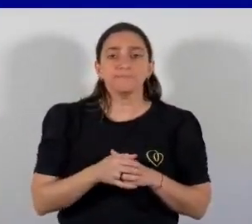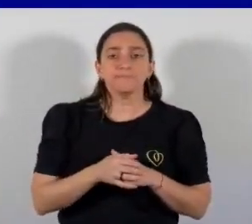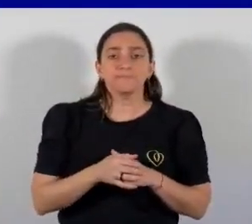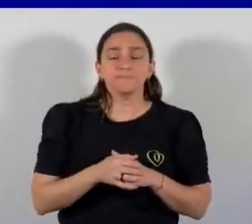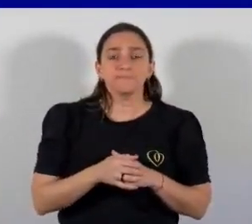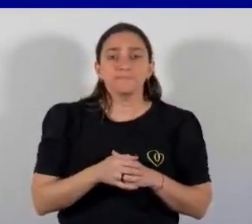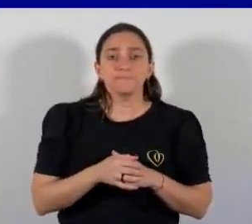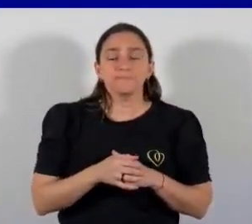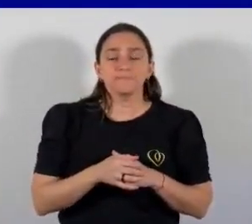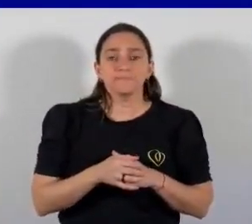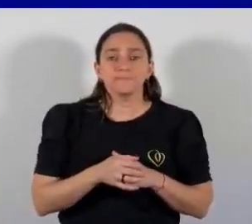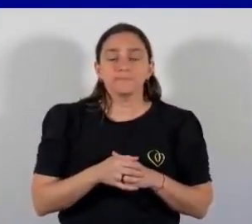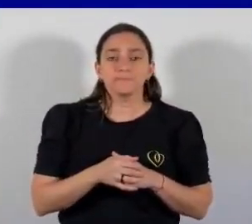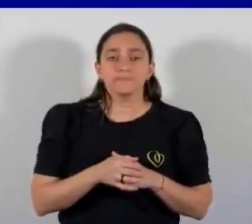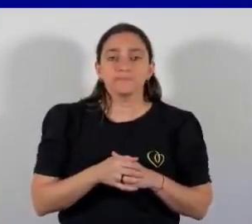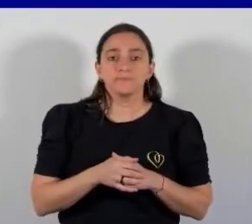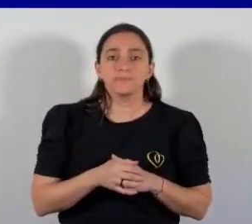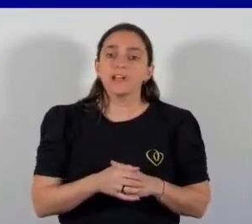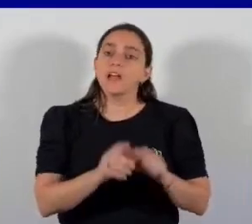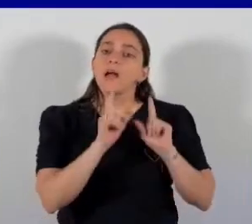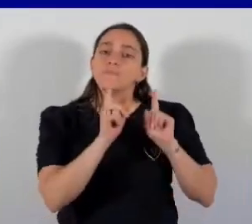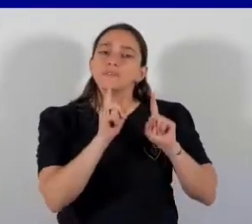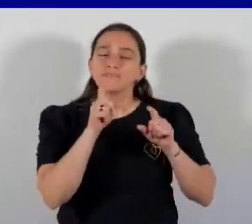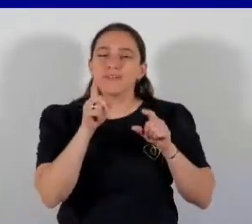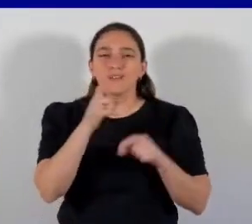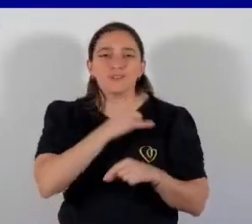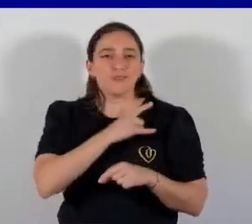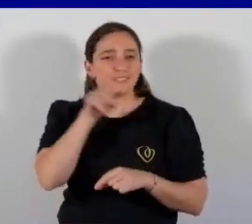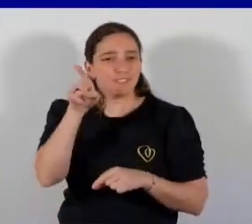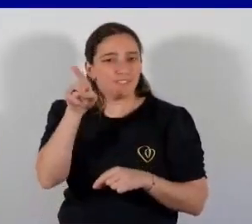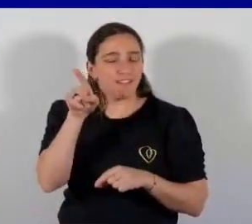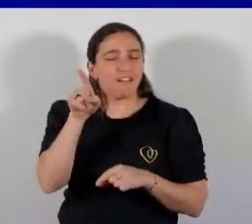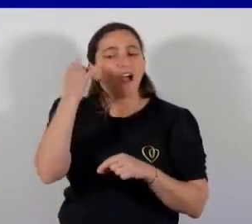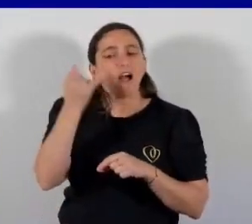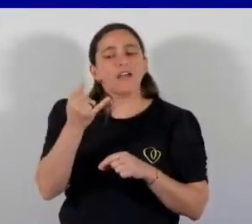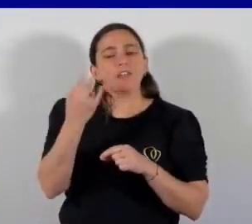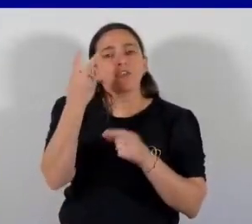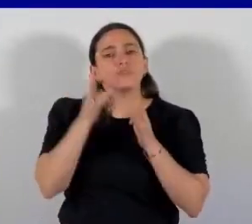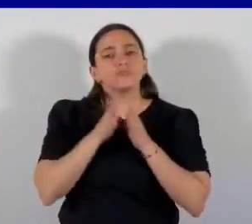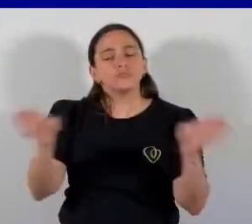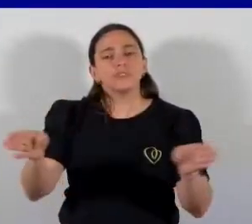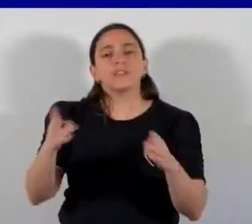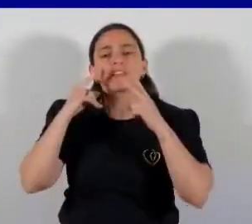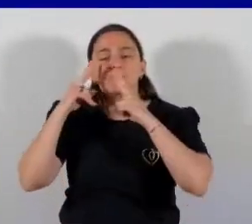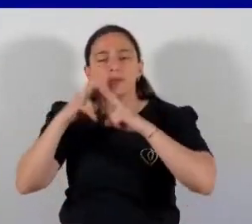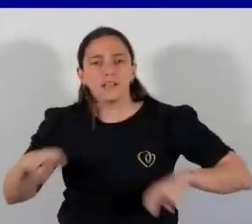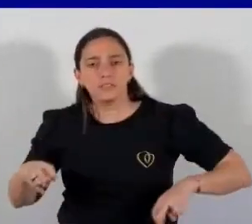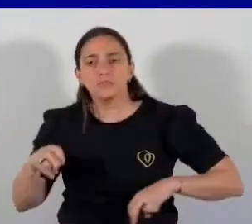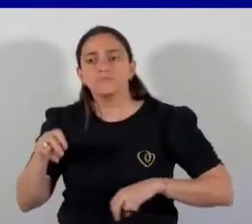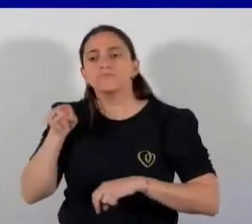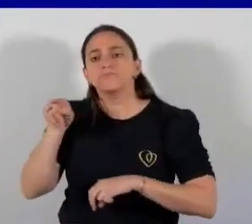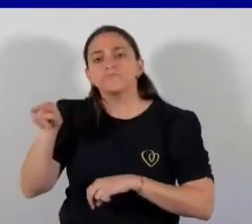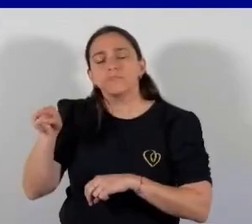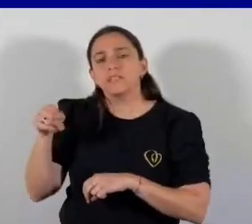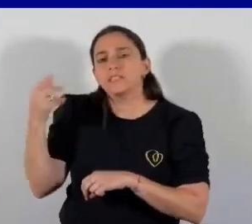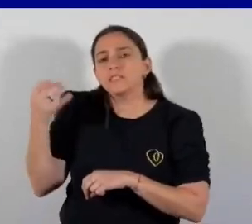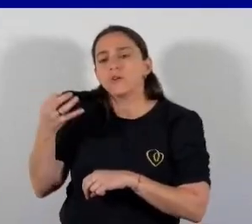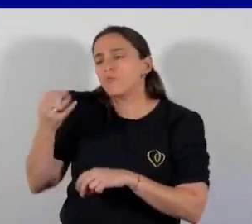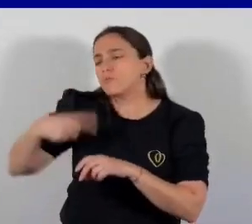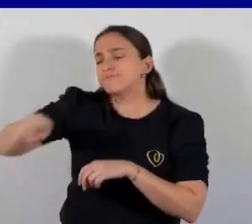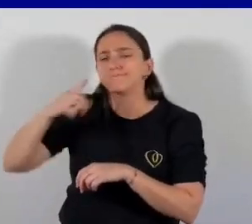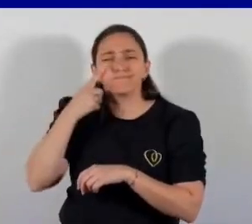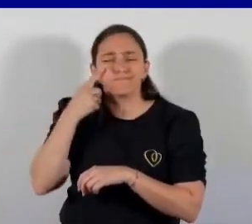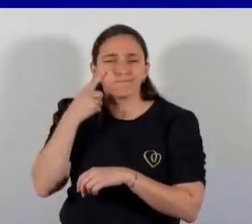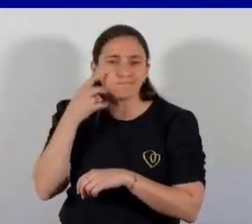And in Chicago itself, two lines of research appear. Una probablemente la que todos más One probably the